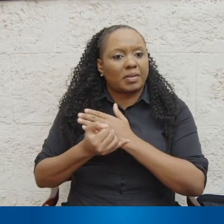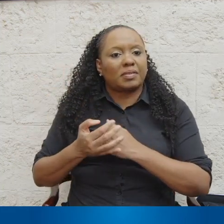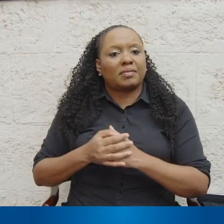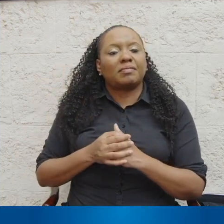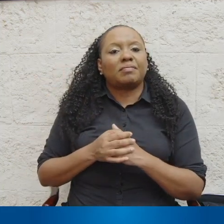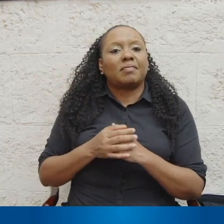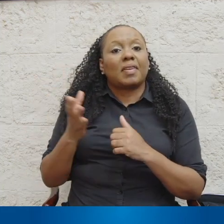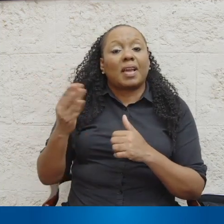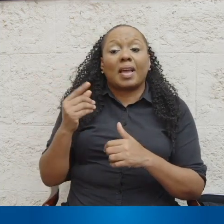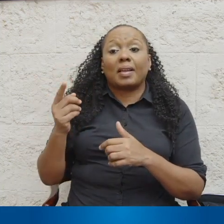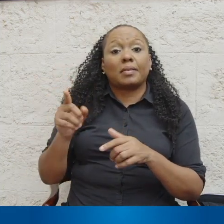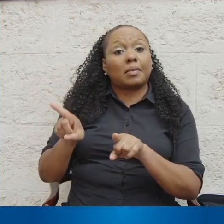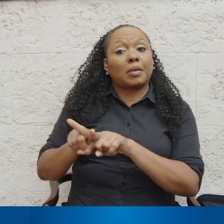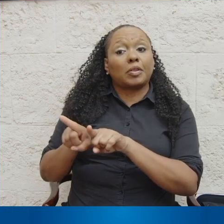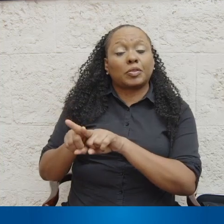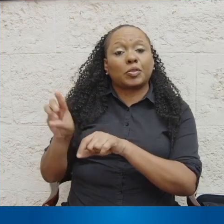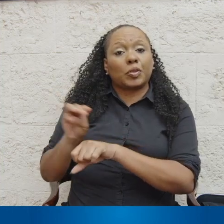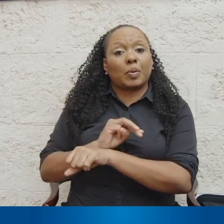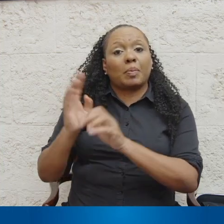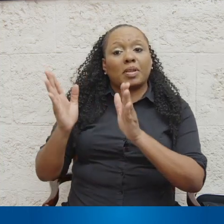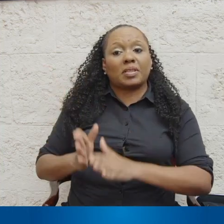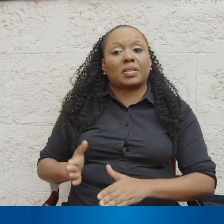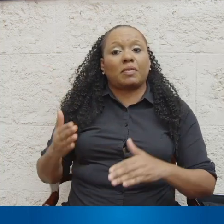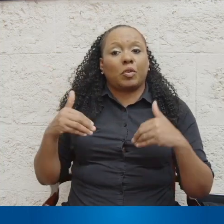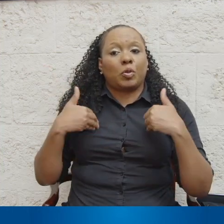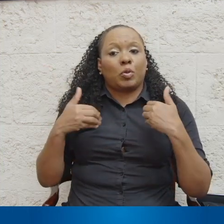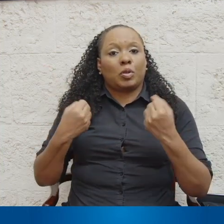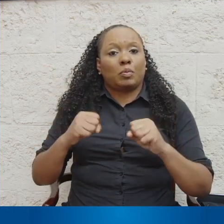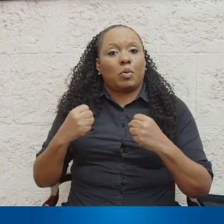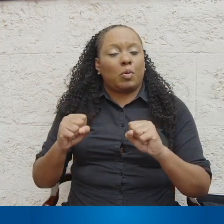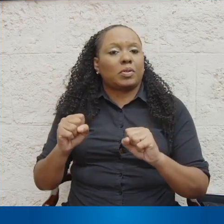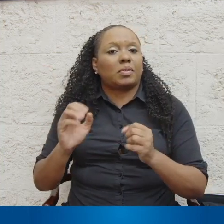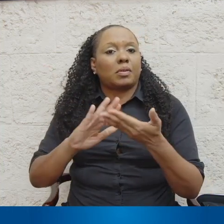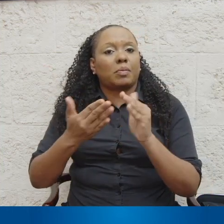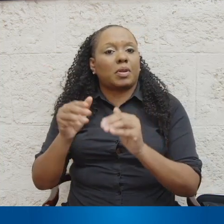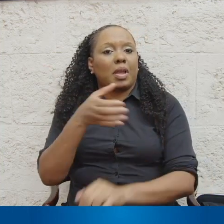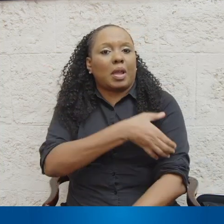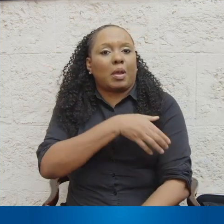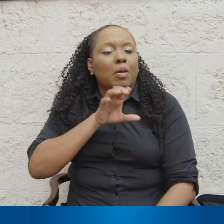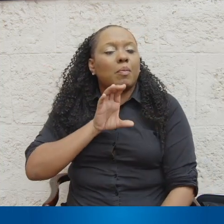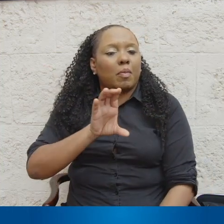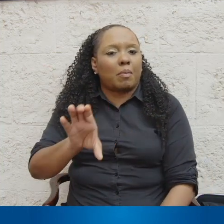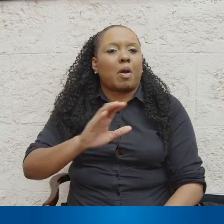Honourable William Duguid, as well as the Minister of Youth, Sports and Community Empowerment, the